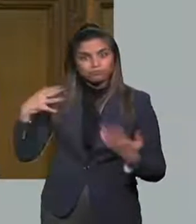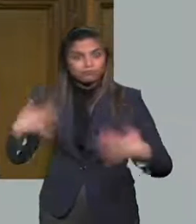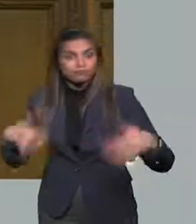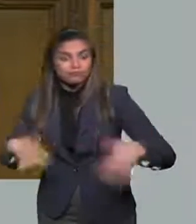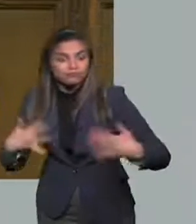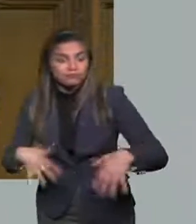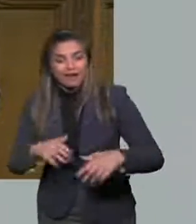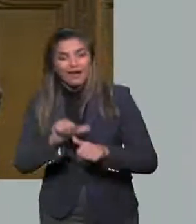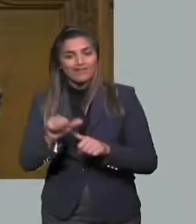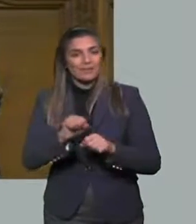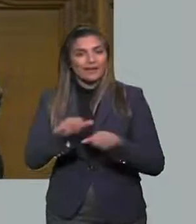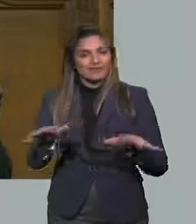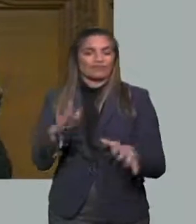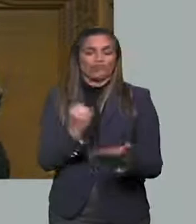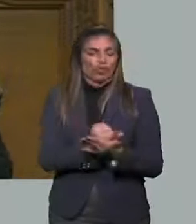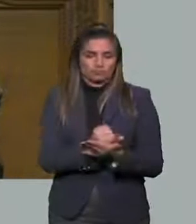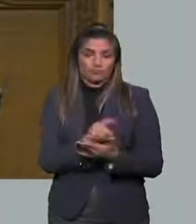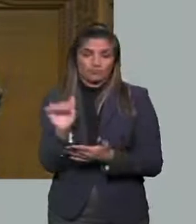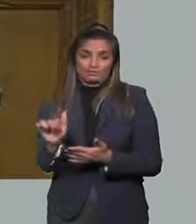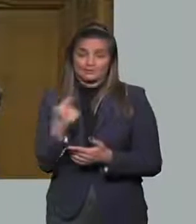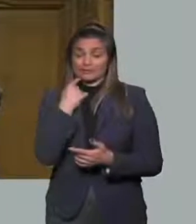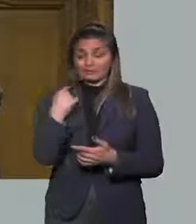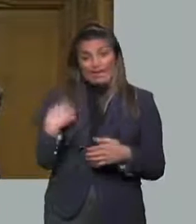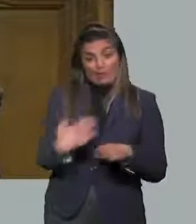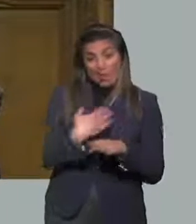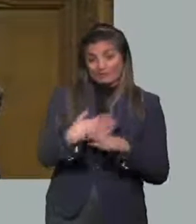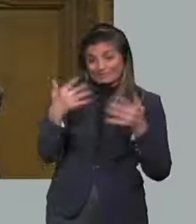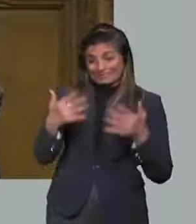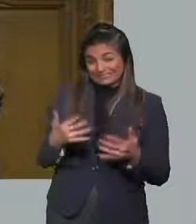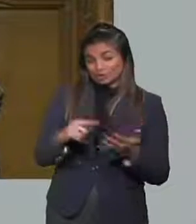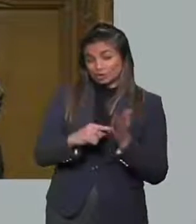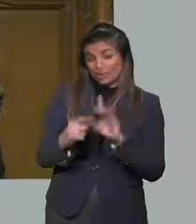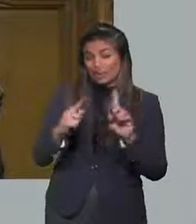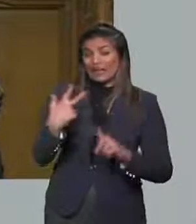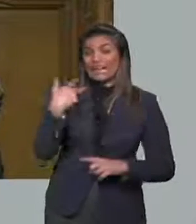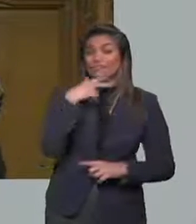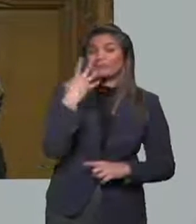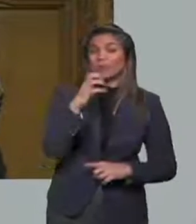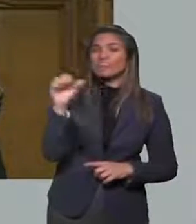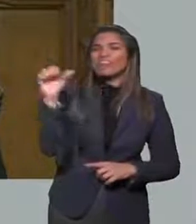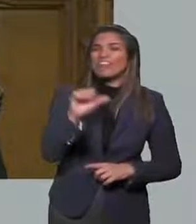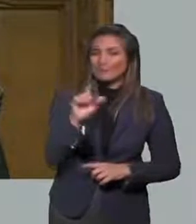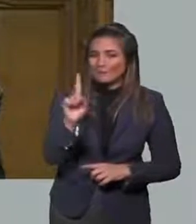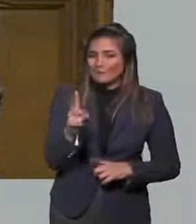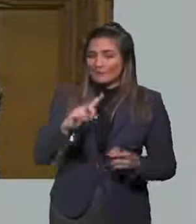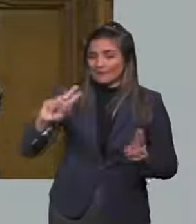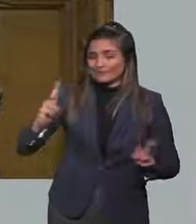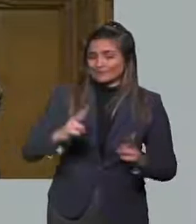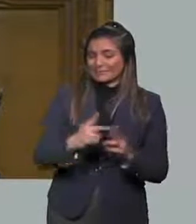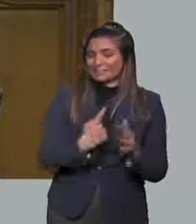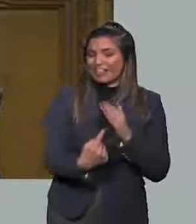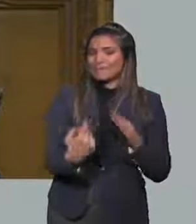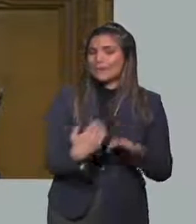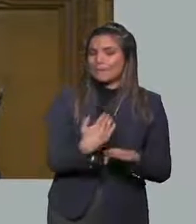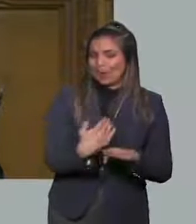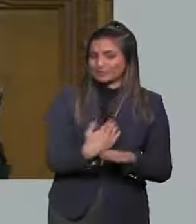incorrect. Yesterday's employment statistics show 840,000 fewer self-employed people now than before